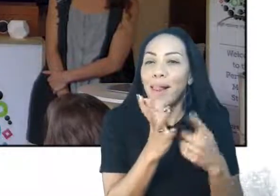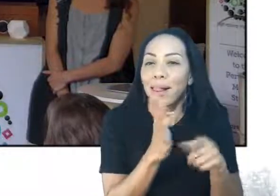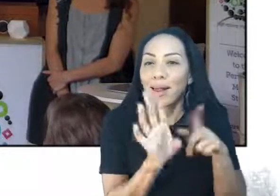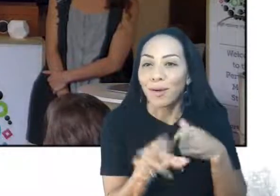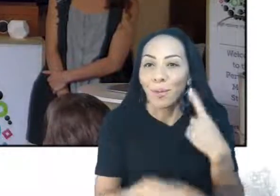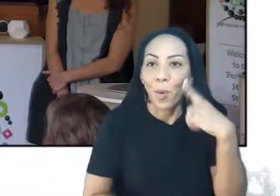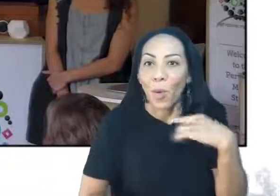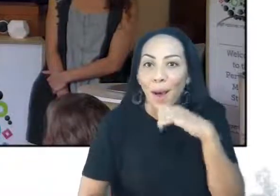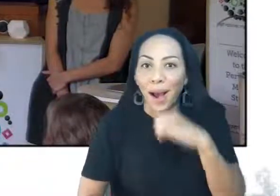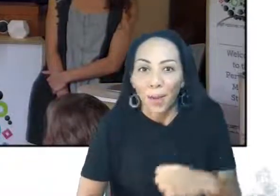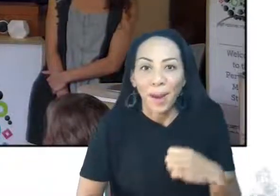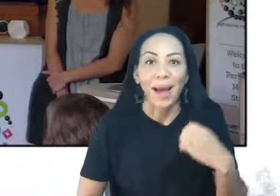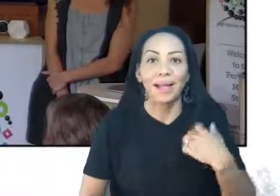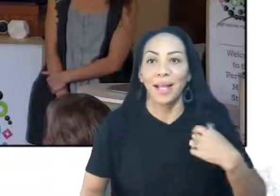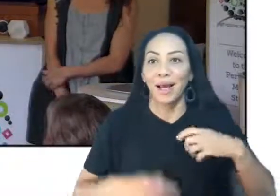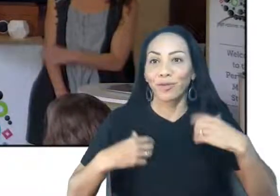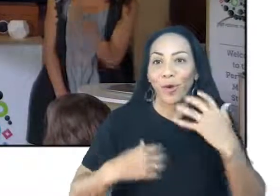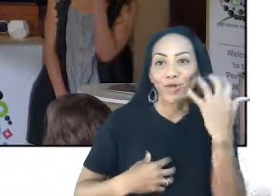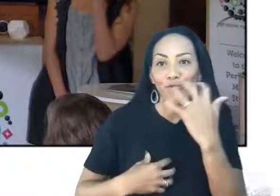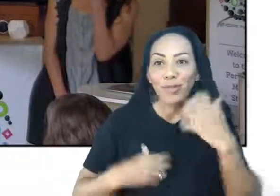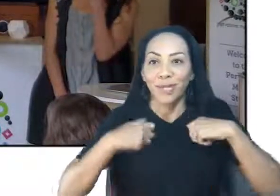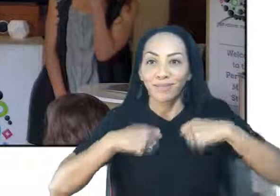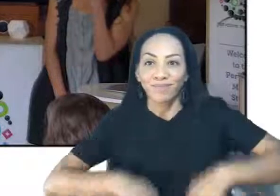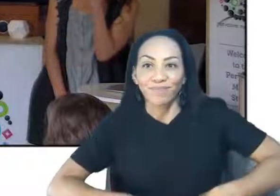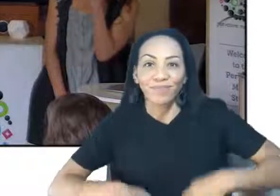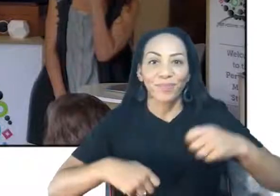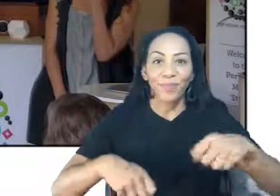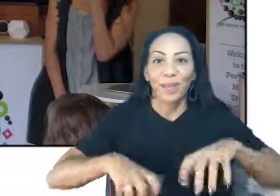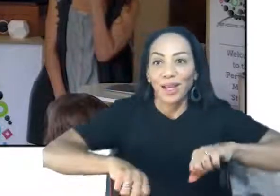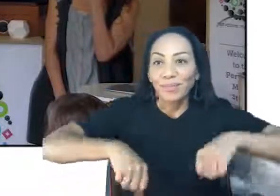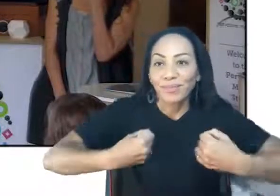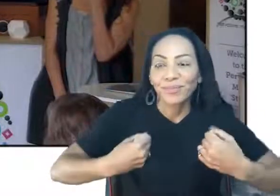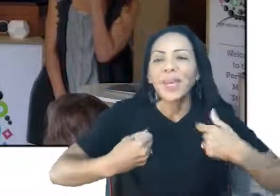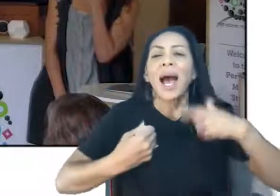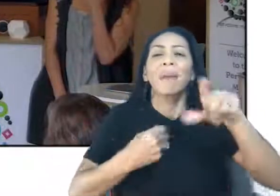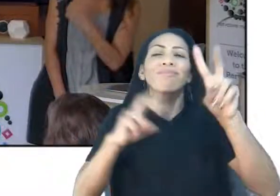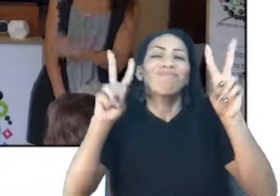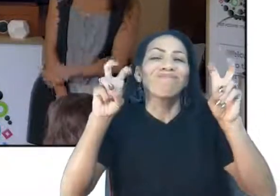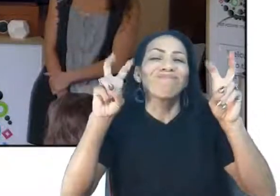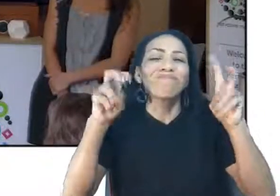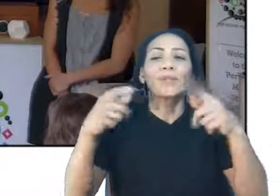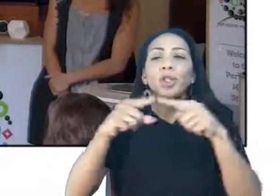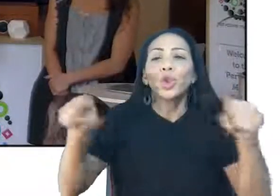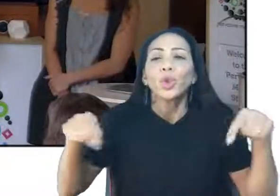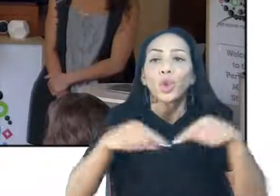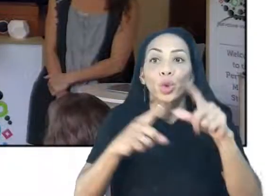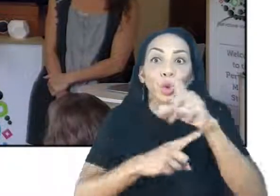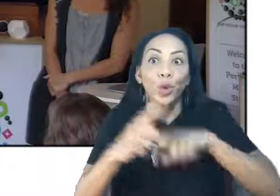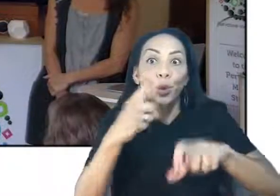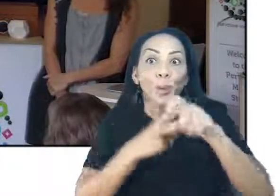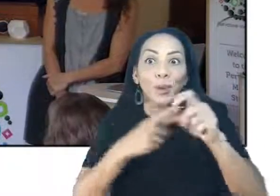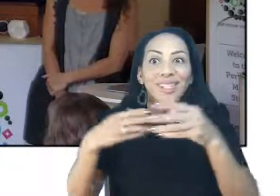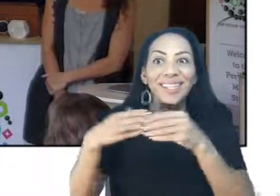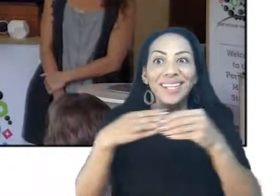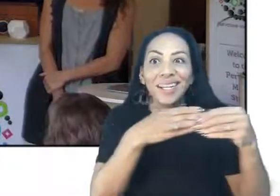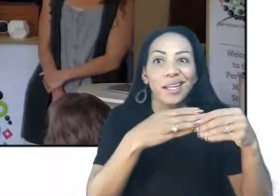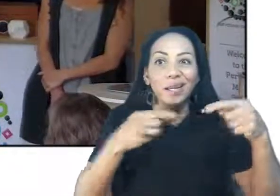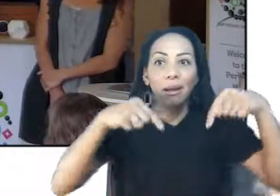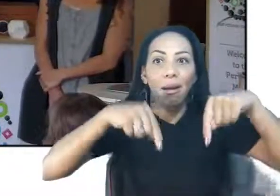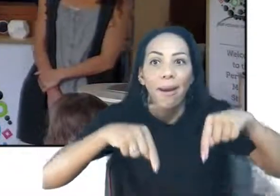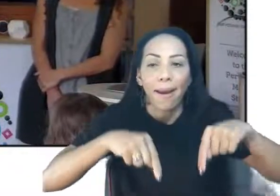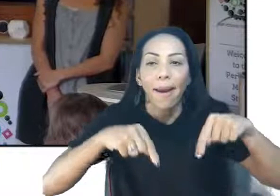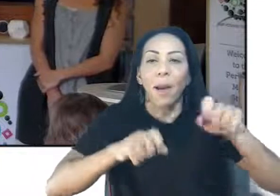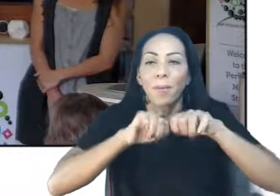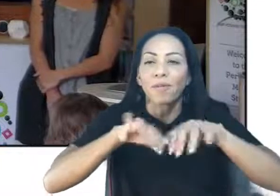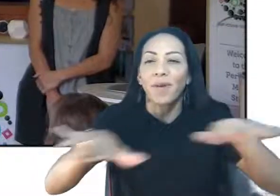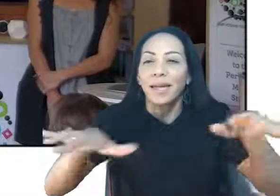trousers. I'm the studio community lead here at Pervasive Media Studio. So every Friday,